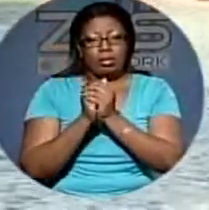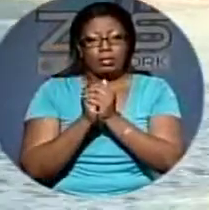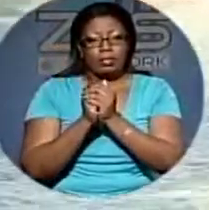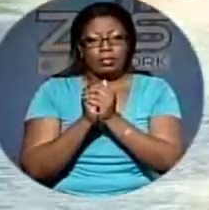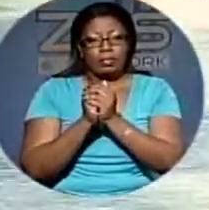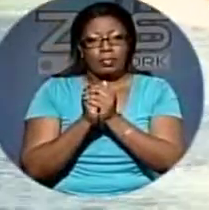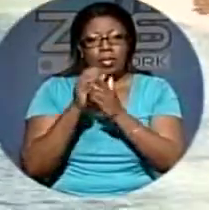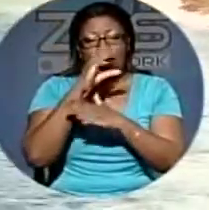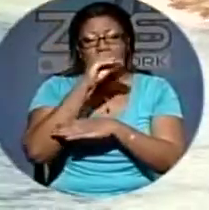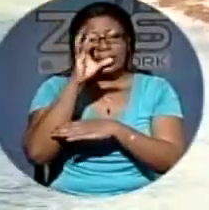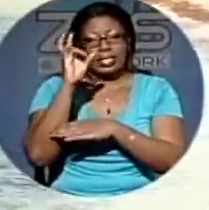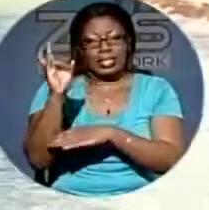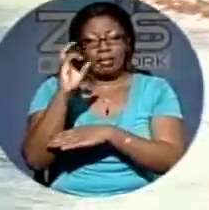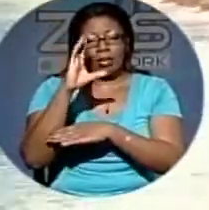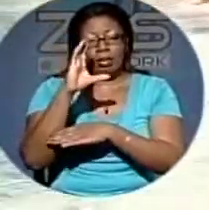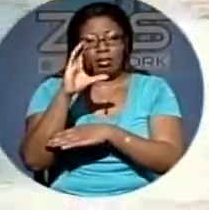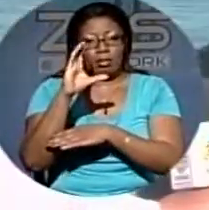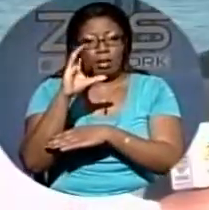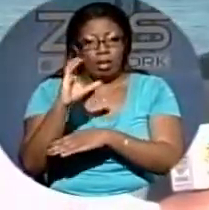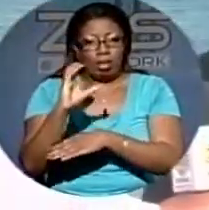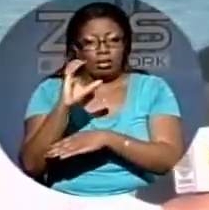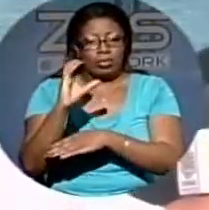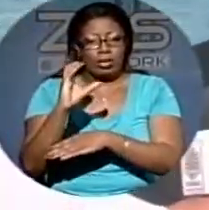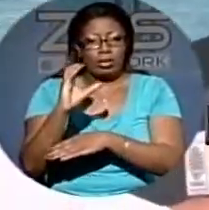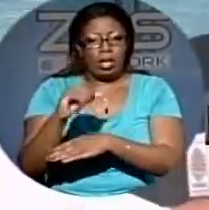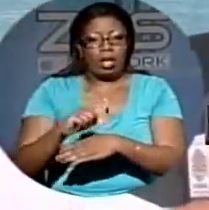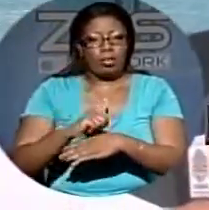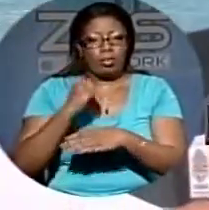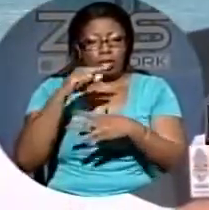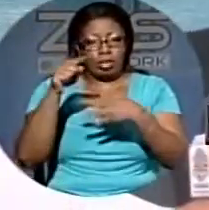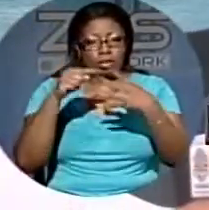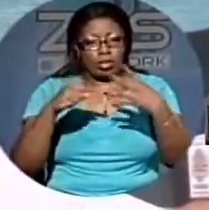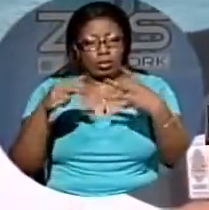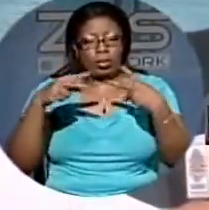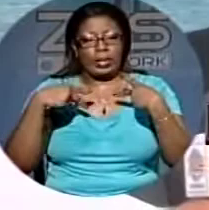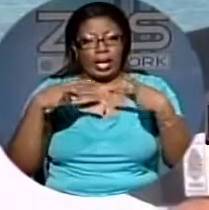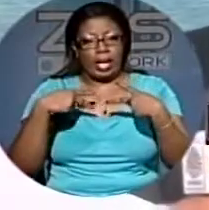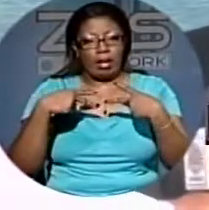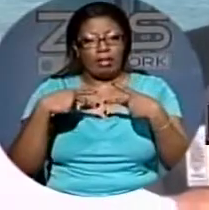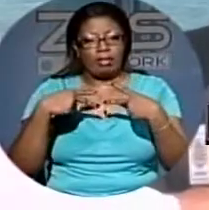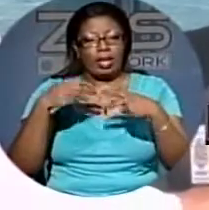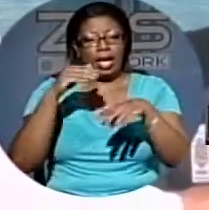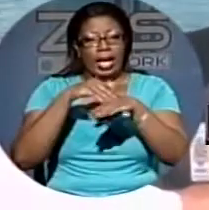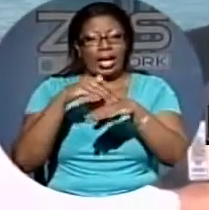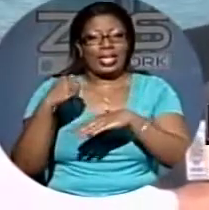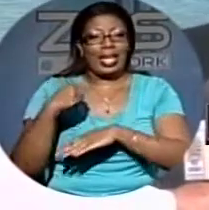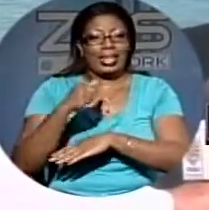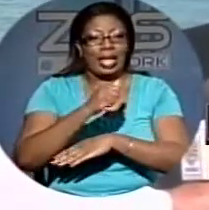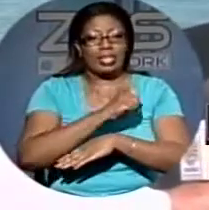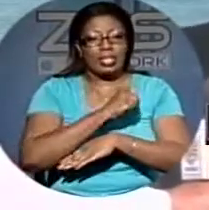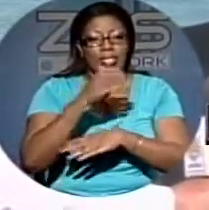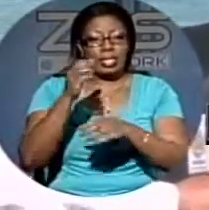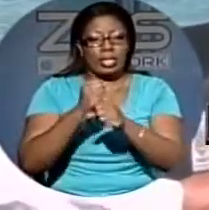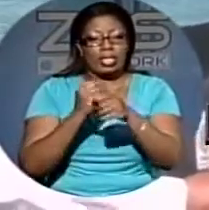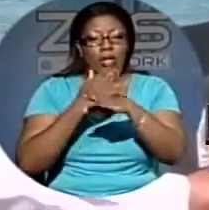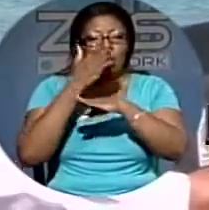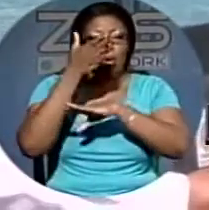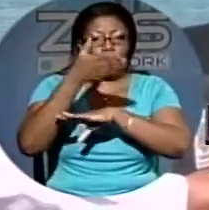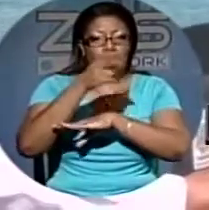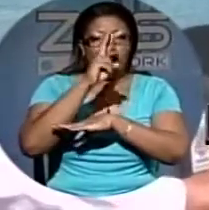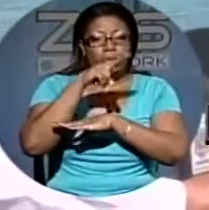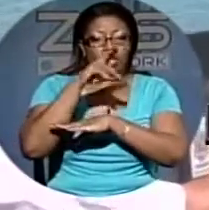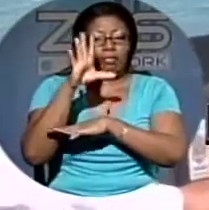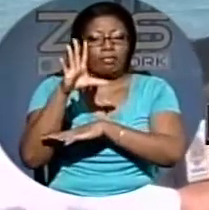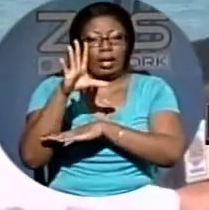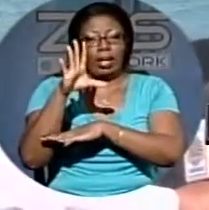obviously the 7,500 proud associates we have at Atlantis, we'd like to say that this takes us now over the $25